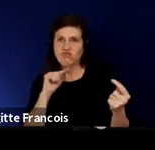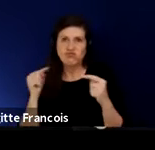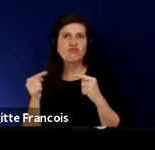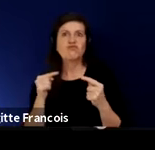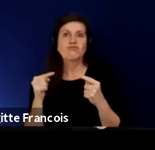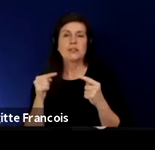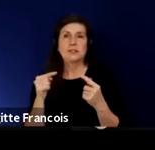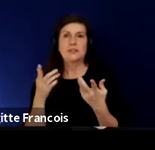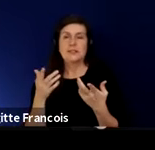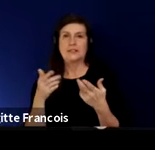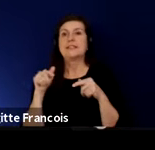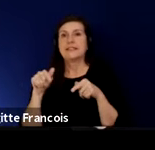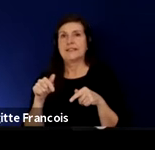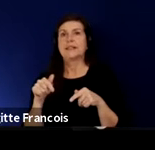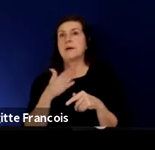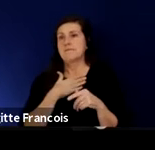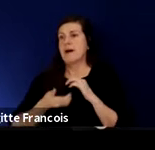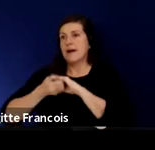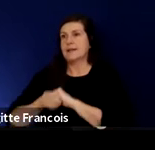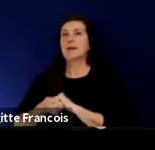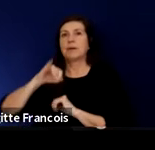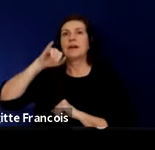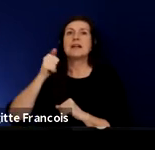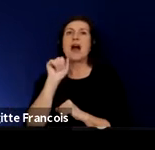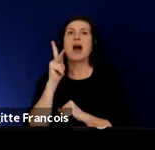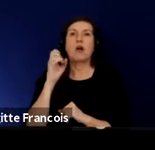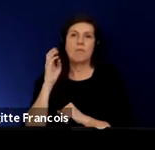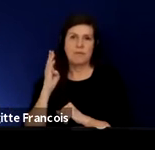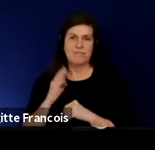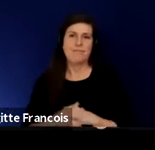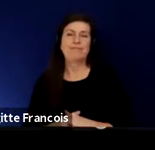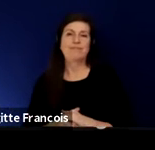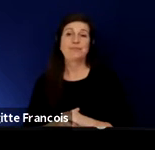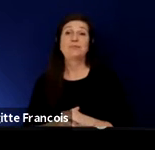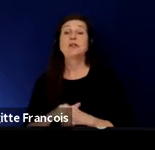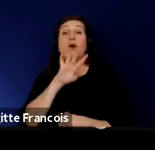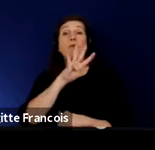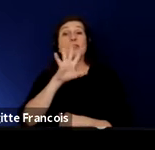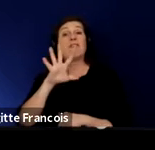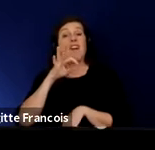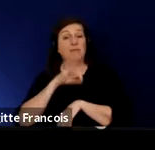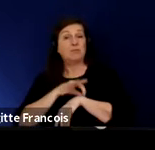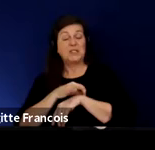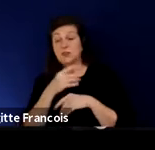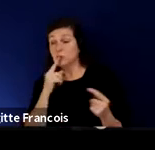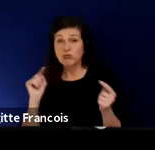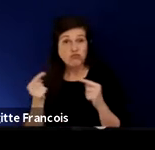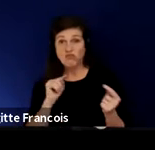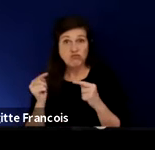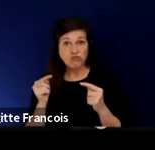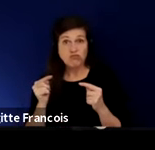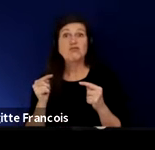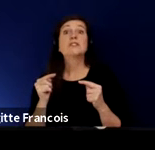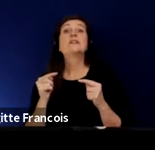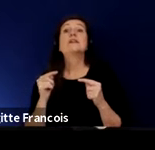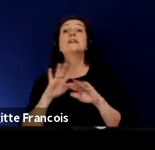among yourselves under the leadership of my colleague, Jakob. And then after 45 minutes, we have the discussion, we have